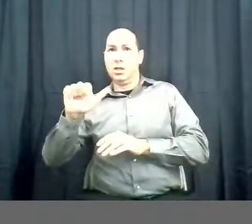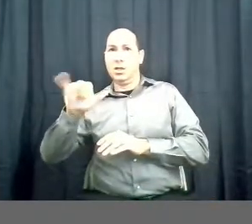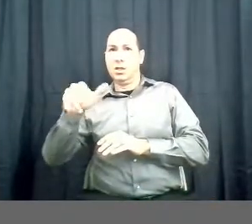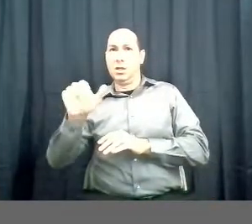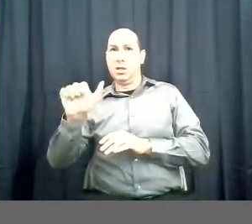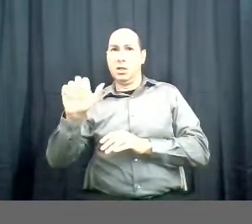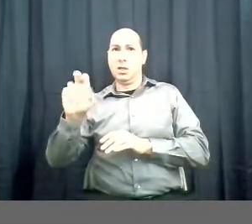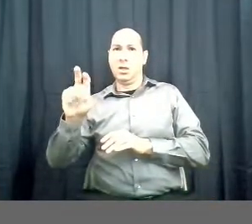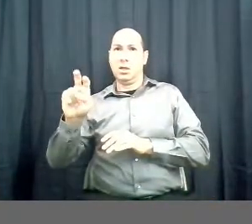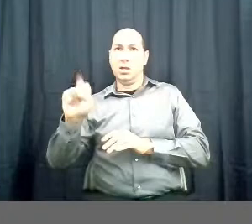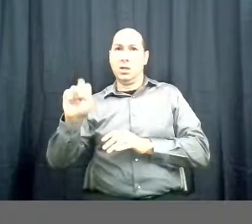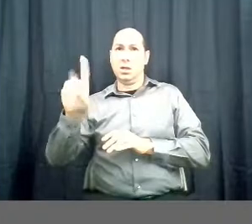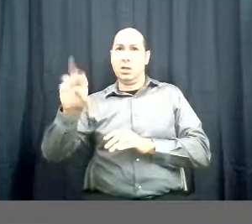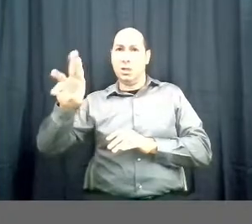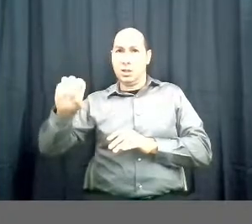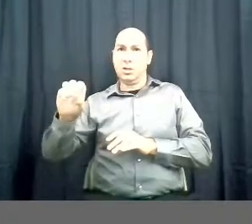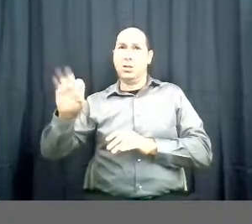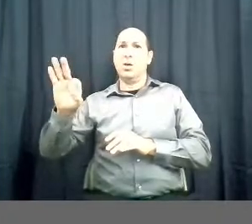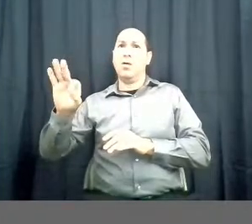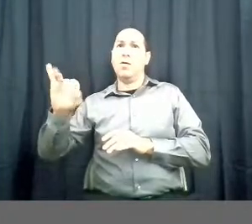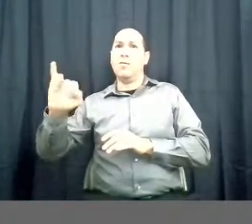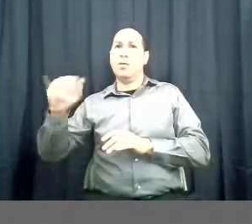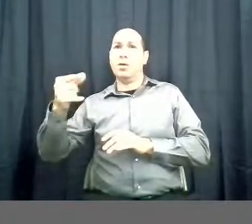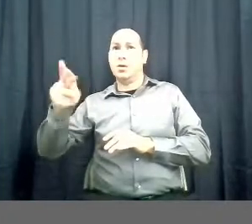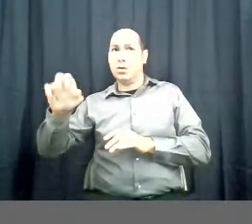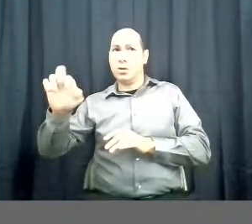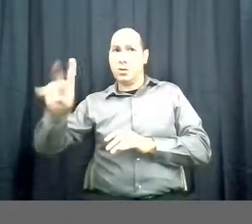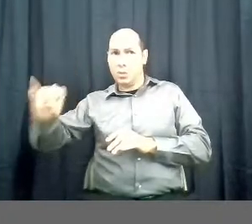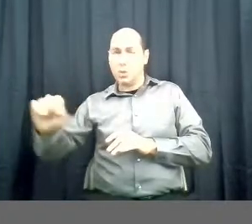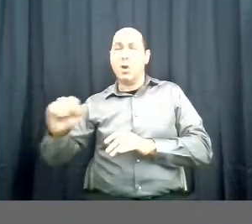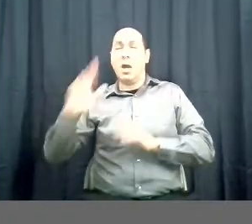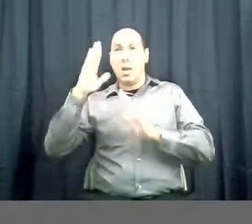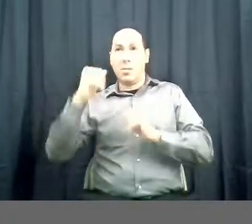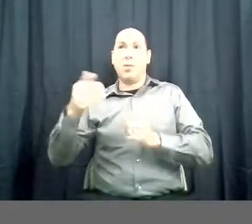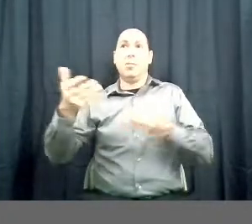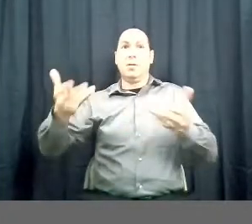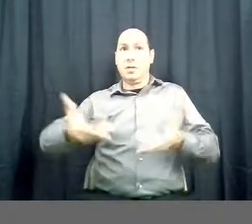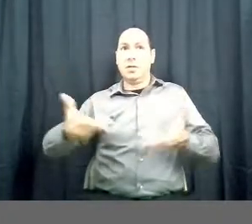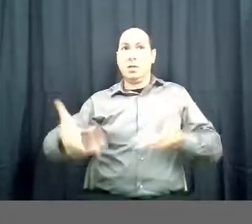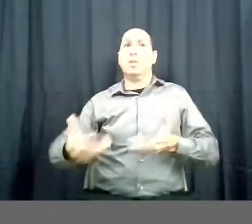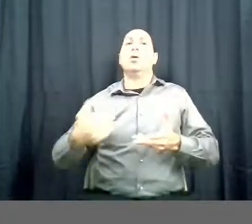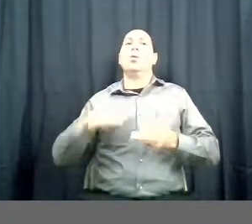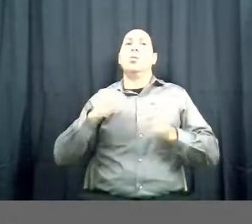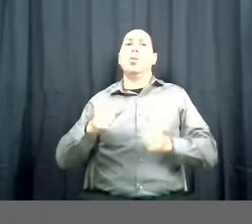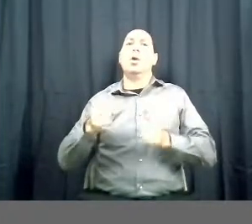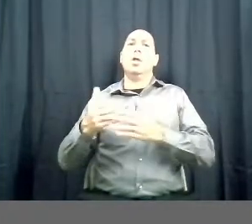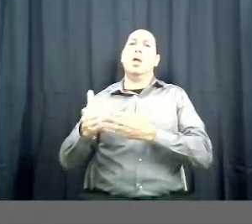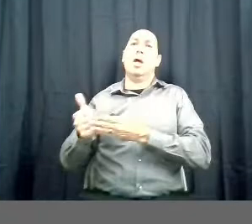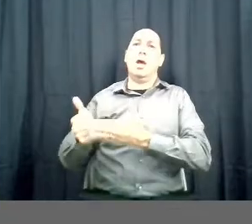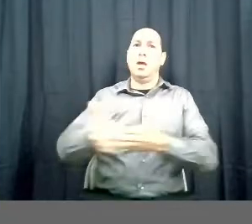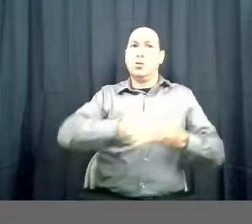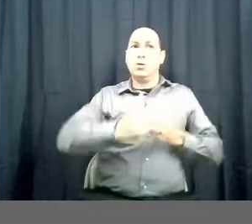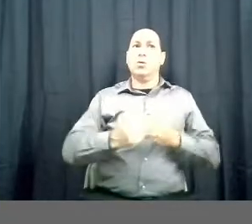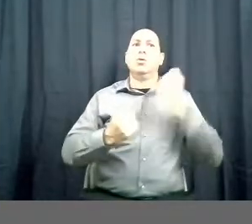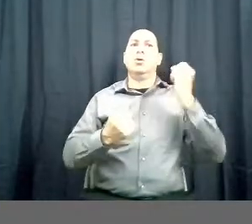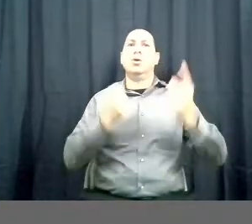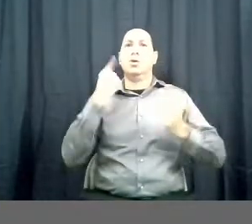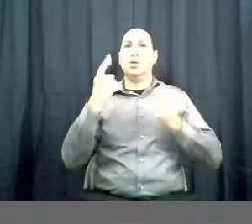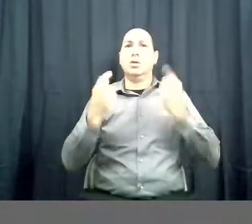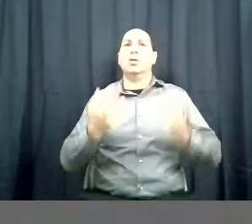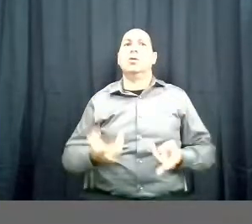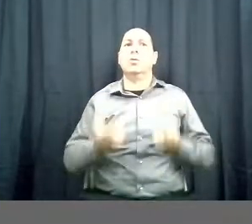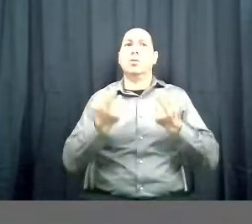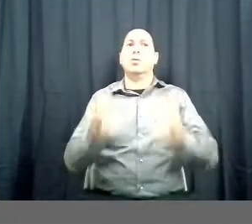is here and hopefully will walk us through the contract elements and the recommendations that the staff has for the Oversight